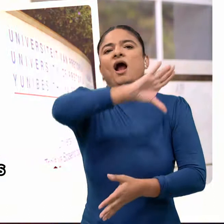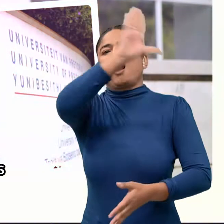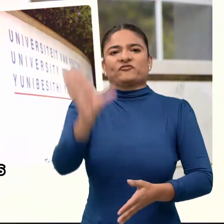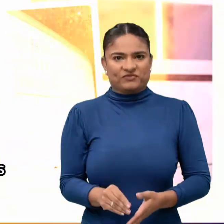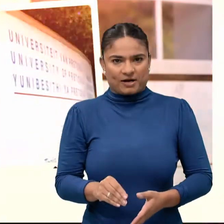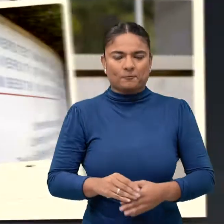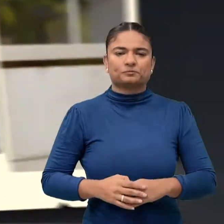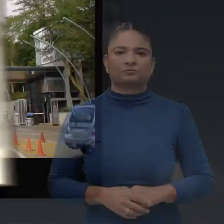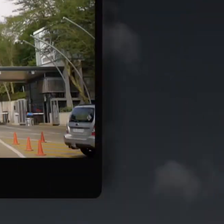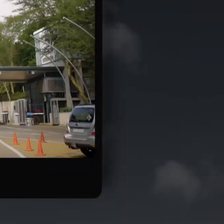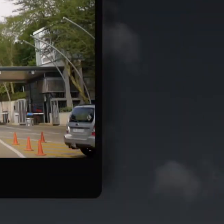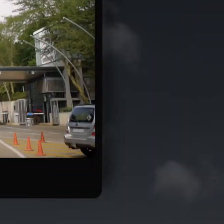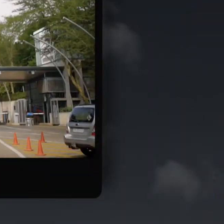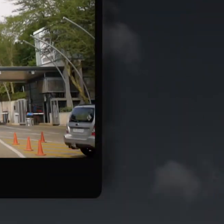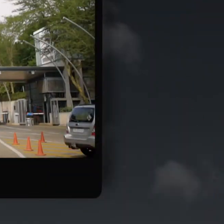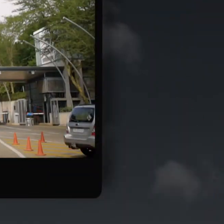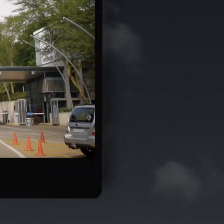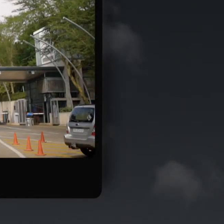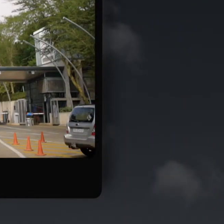African continent.